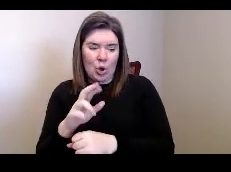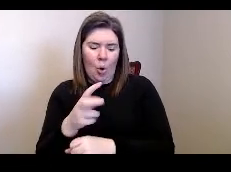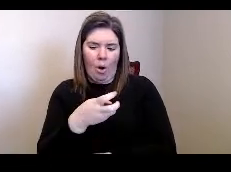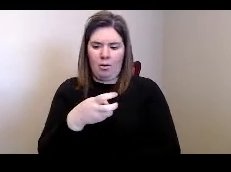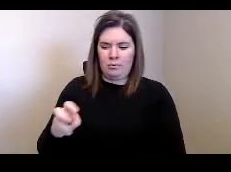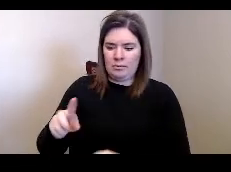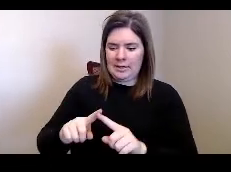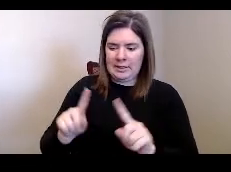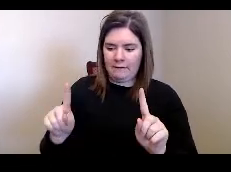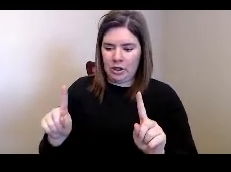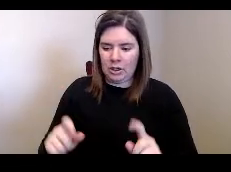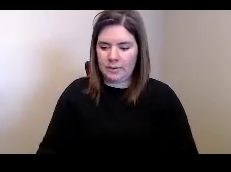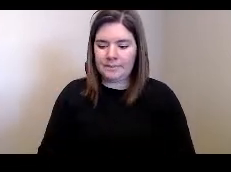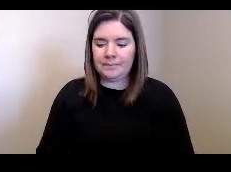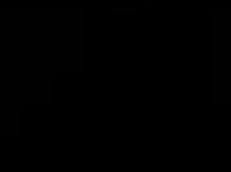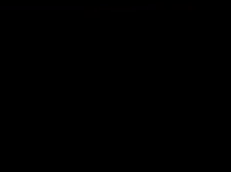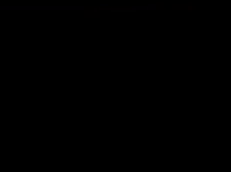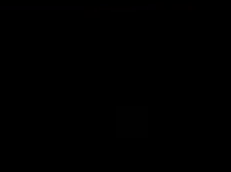move forward.